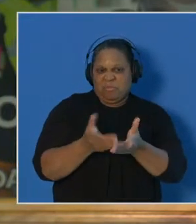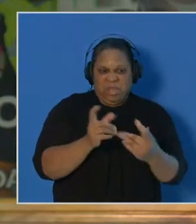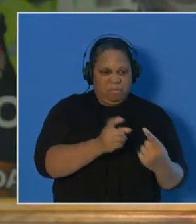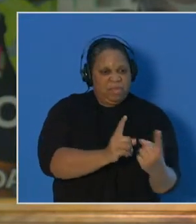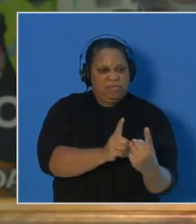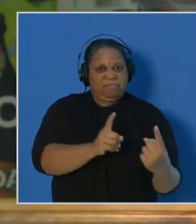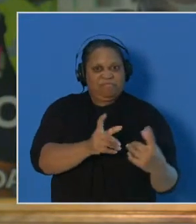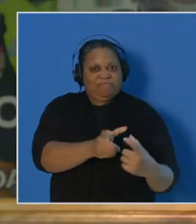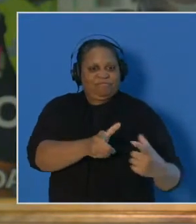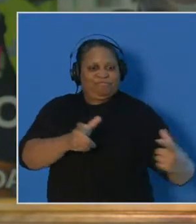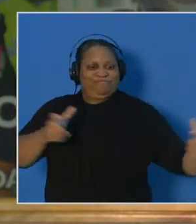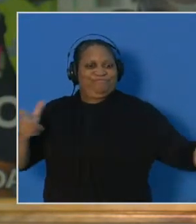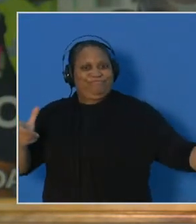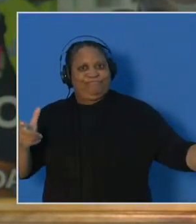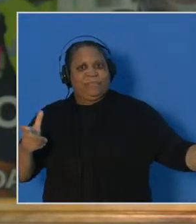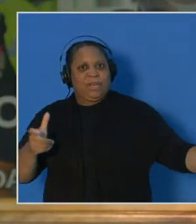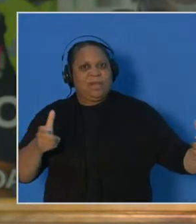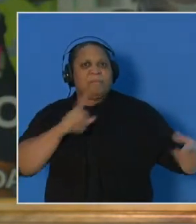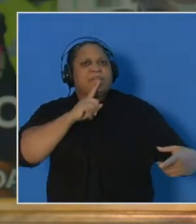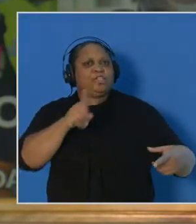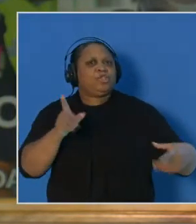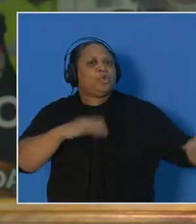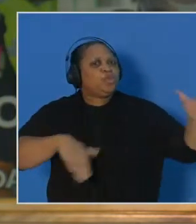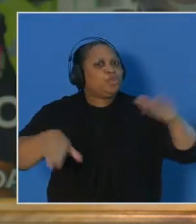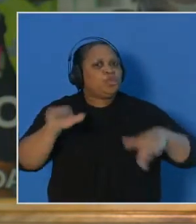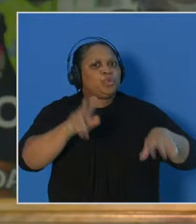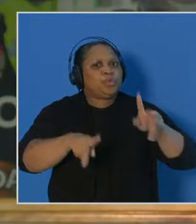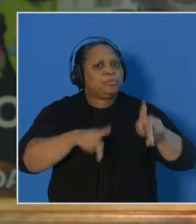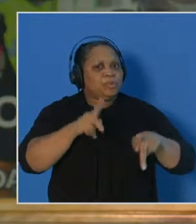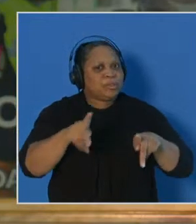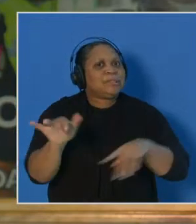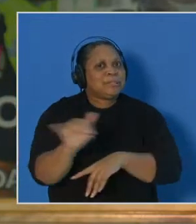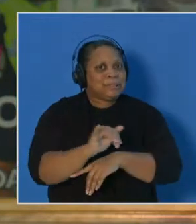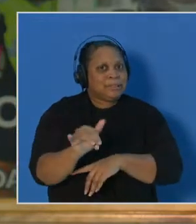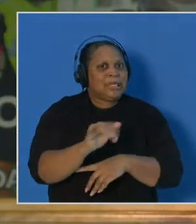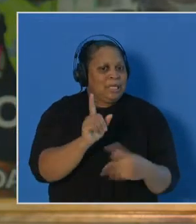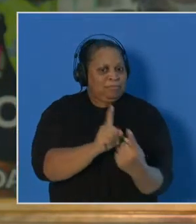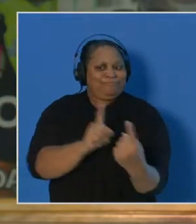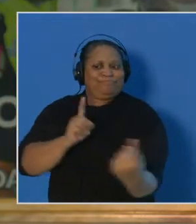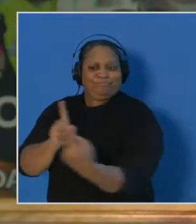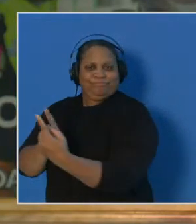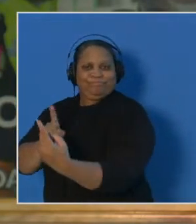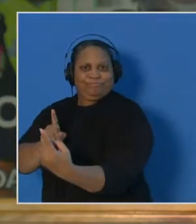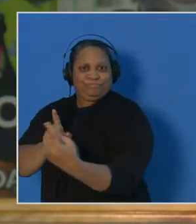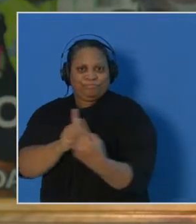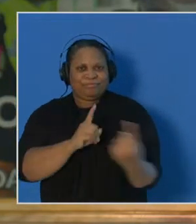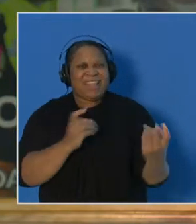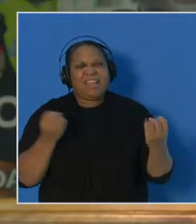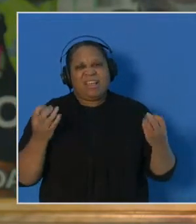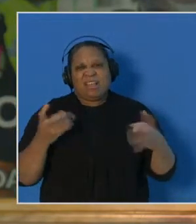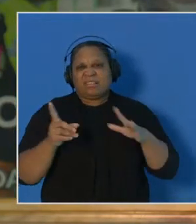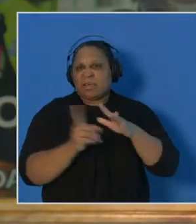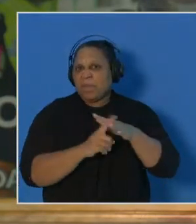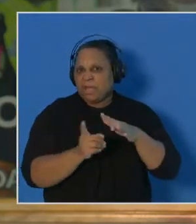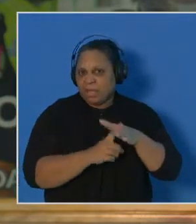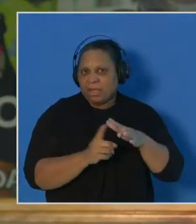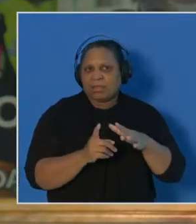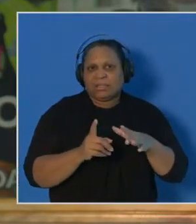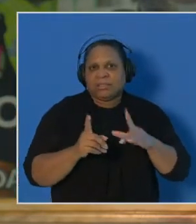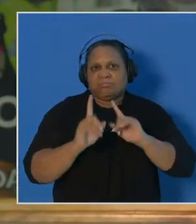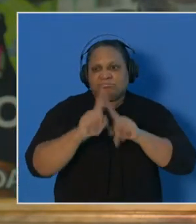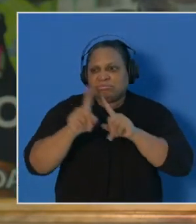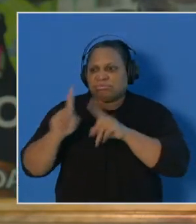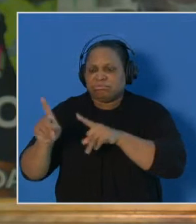distancing, please make sure that the swimmers also maintain distancing as well. There have been too many cases reported of several boaters